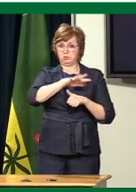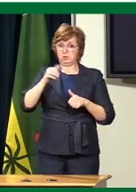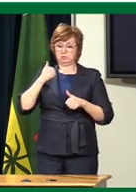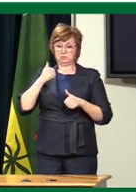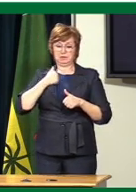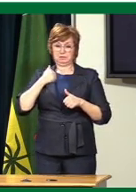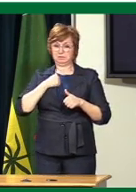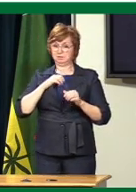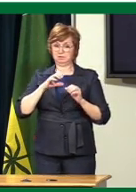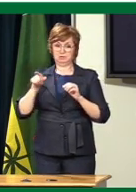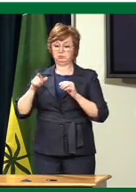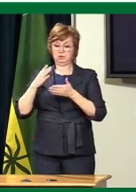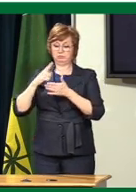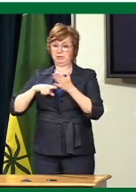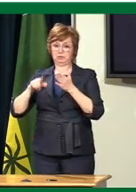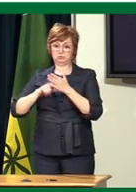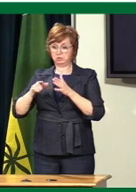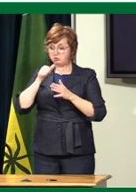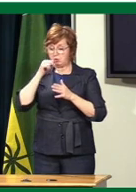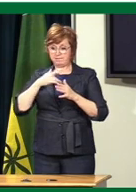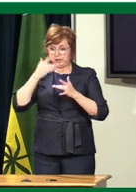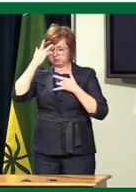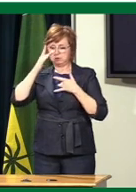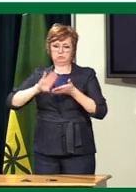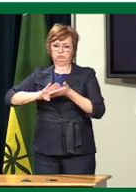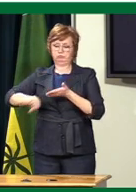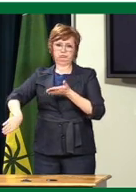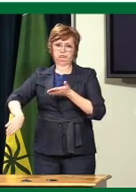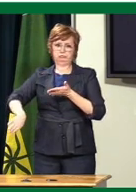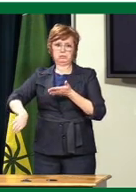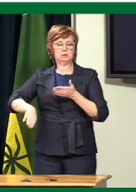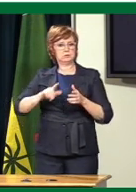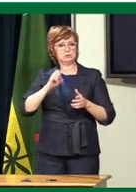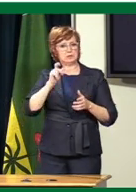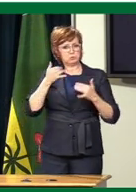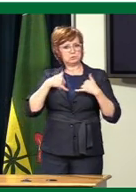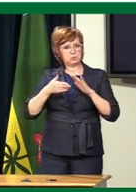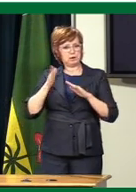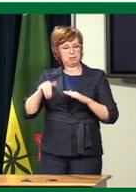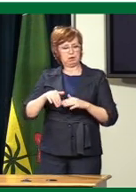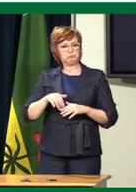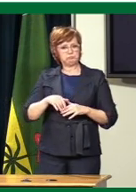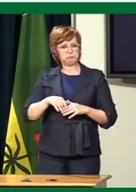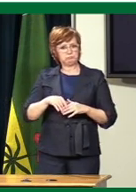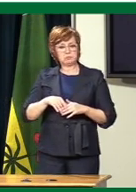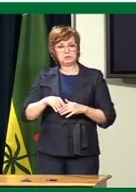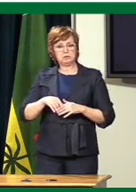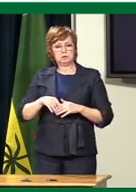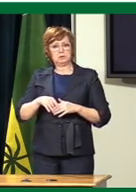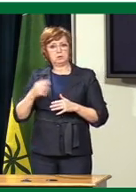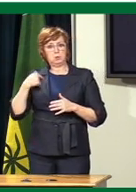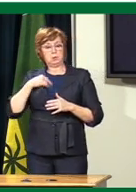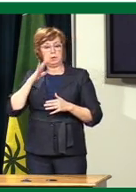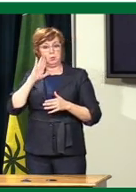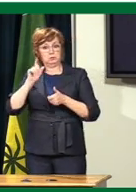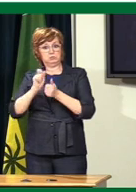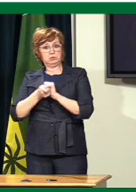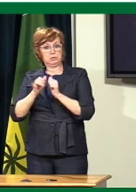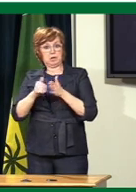have not done that. But at this point in time, we're not talking about backing off on that, and